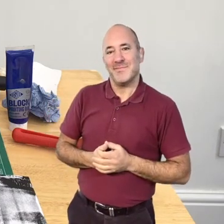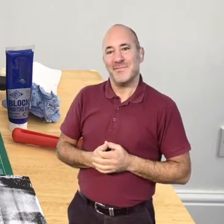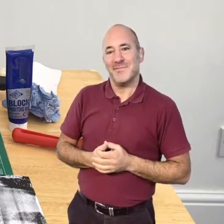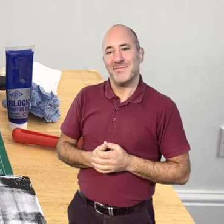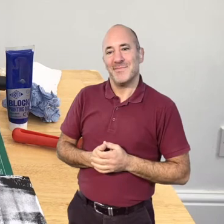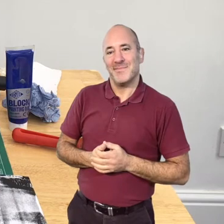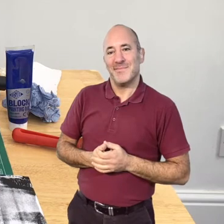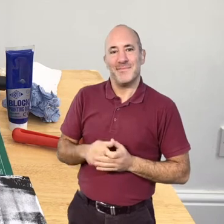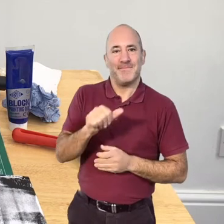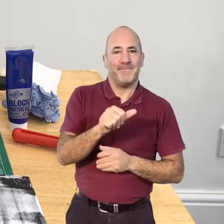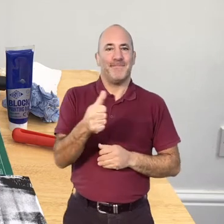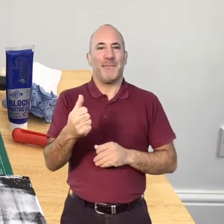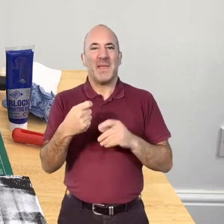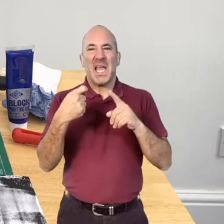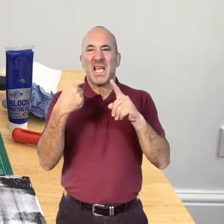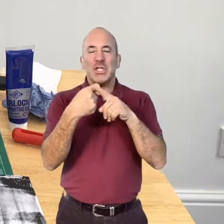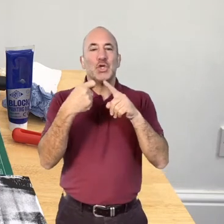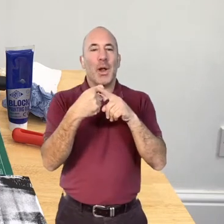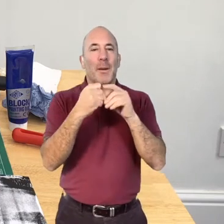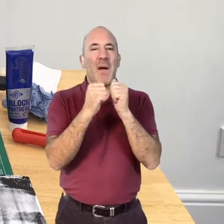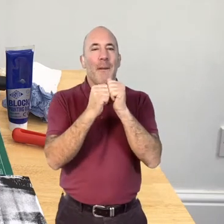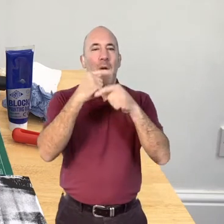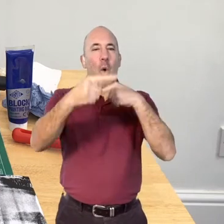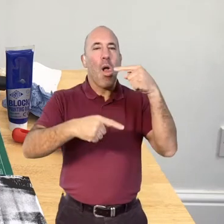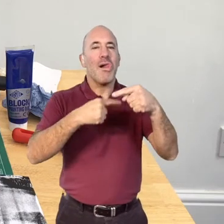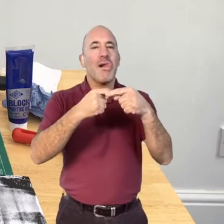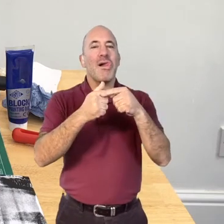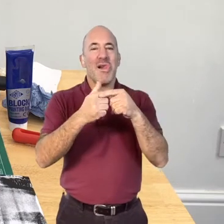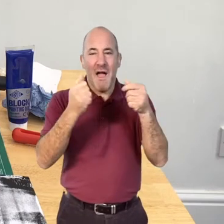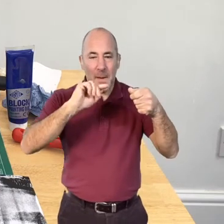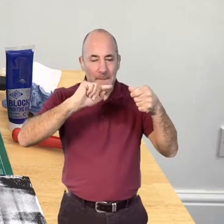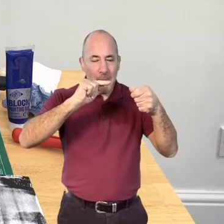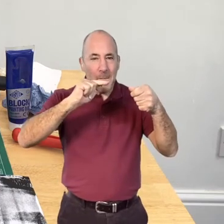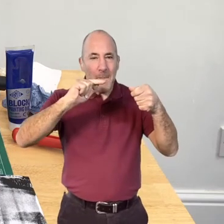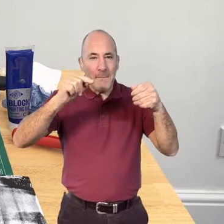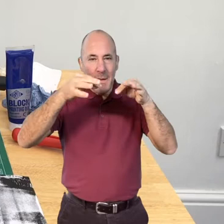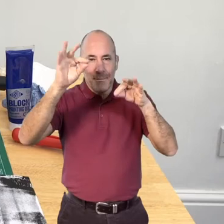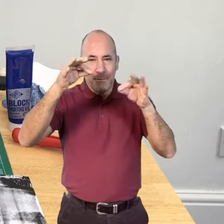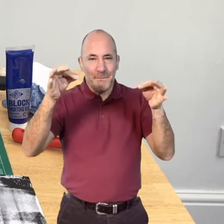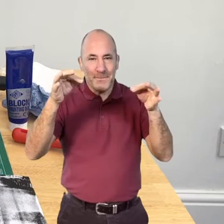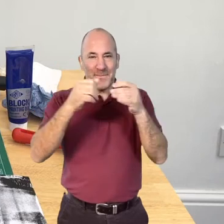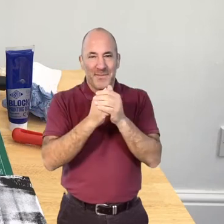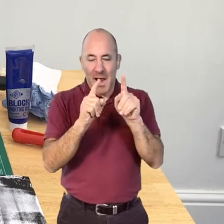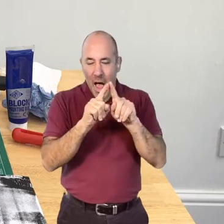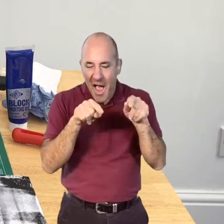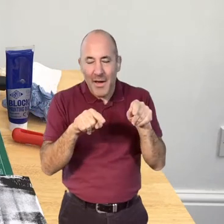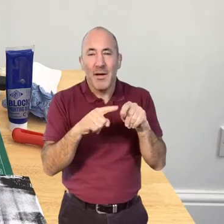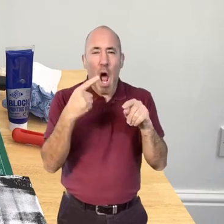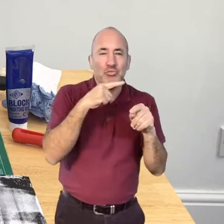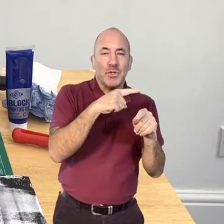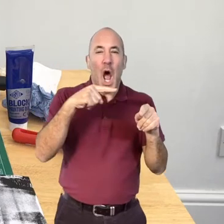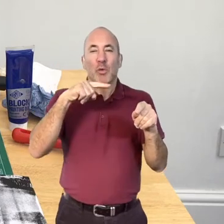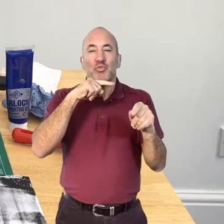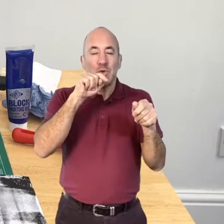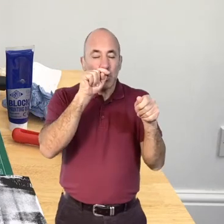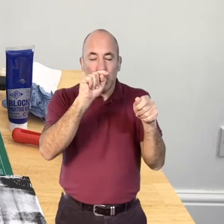And I've also got, this is kitchen roll, and it's got lots of little bumps on it, lots of